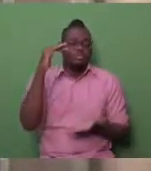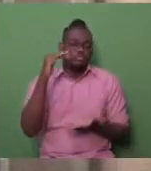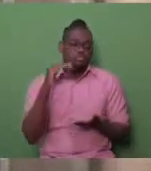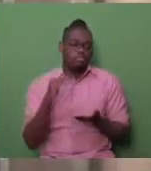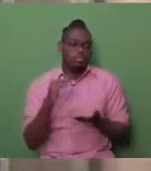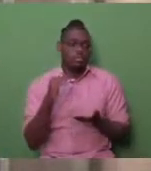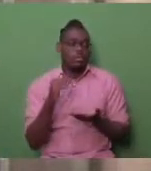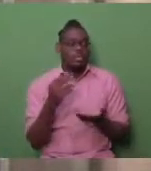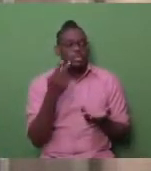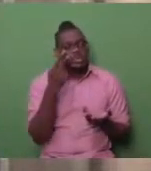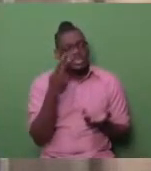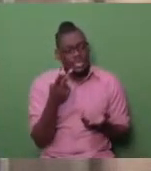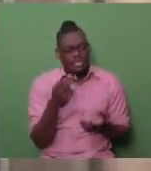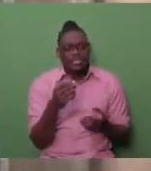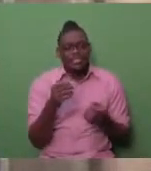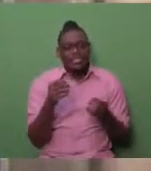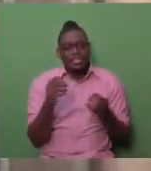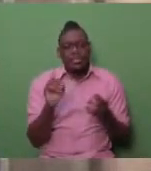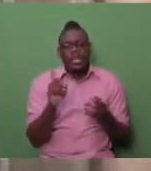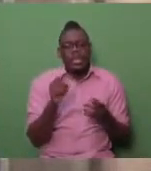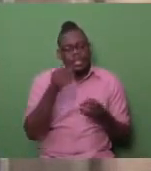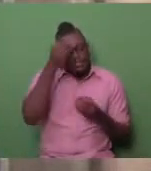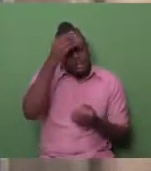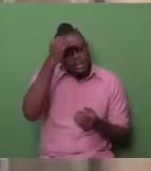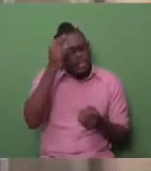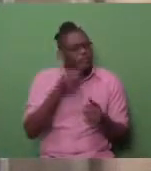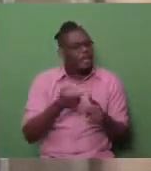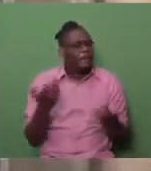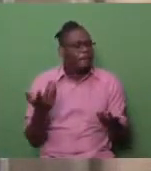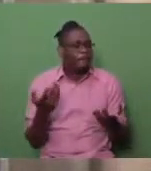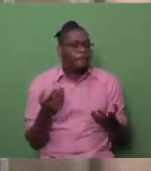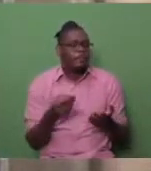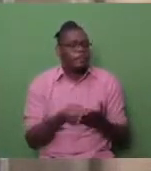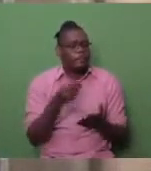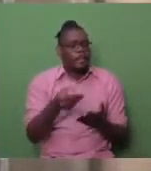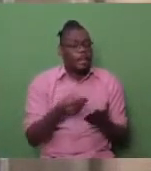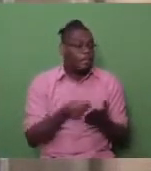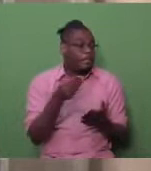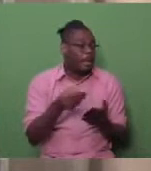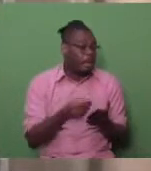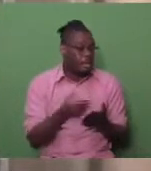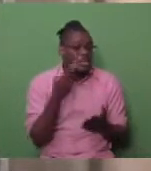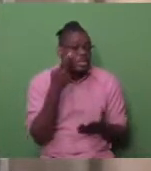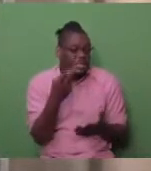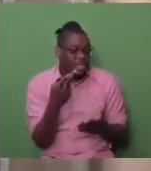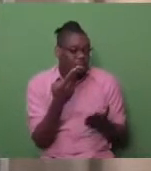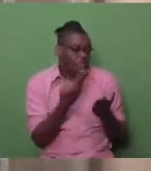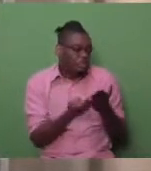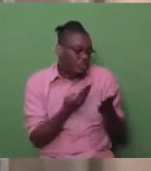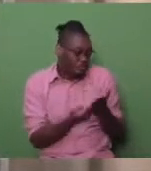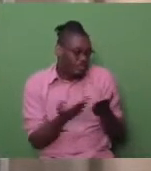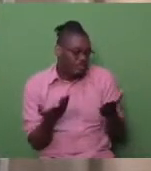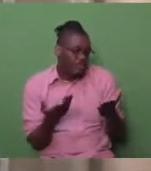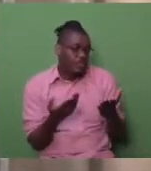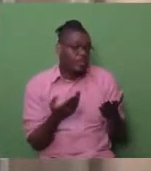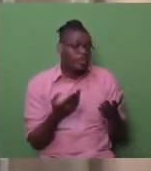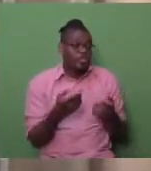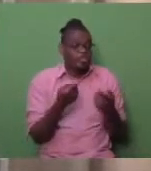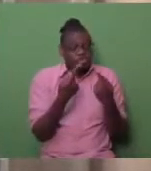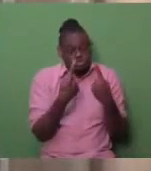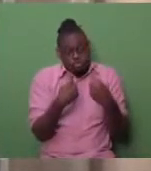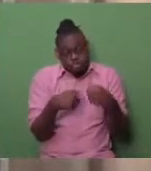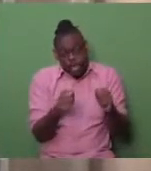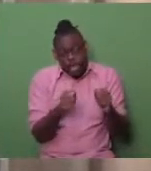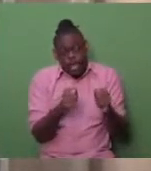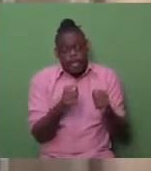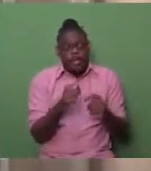of expenditure, recurrent expenditure. Is this another part of the plan to drive WASA into the ground and then for government